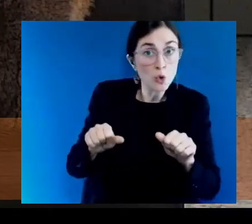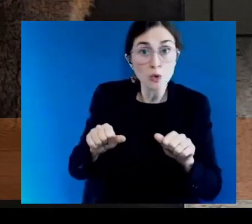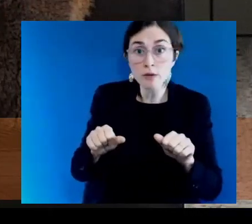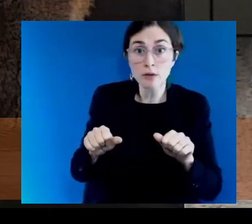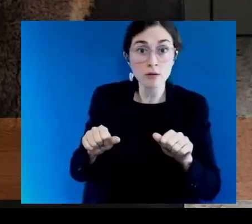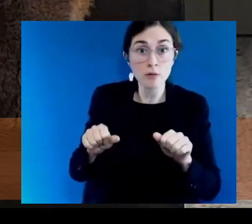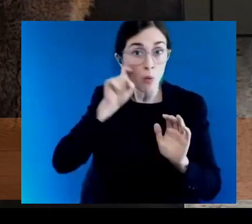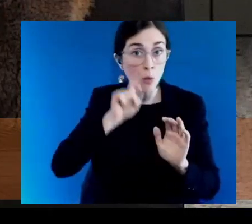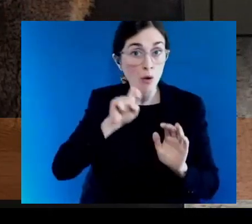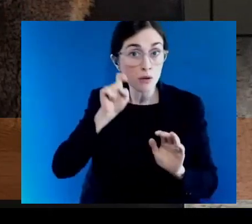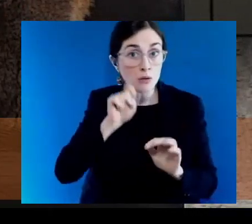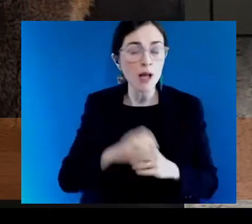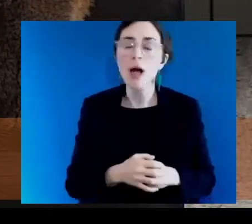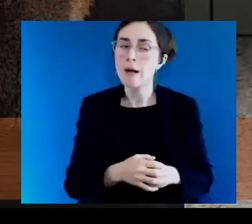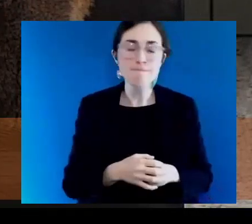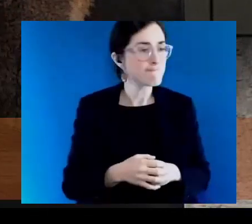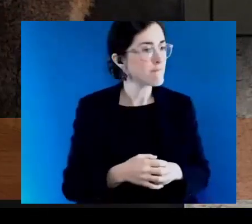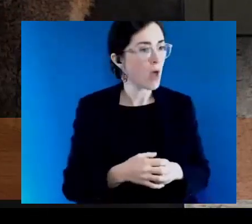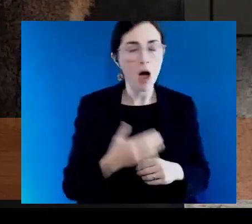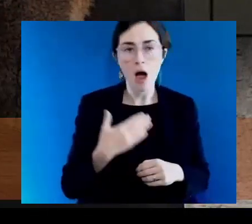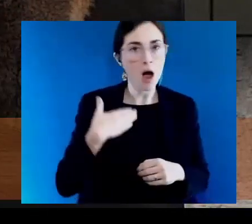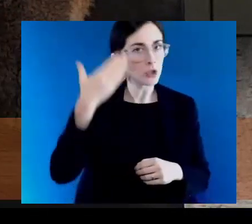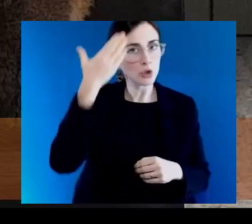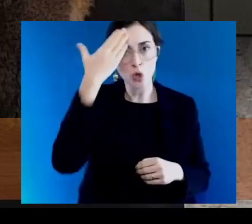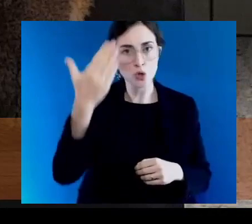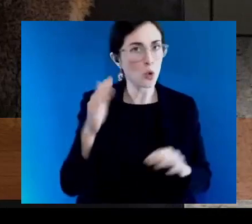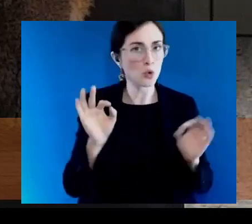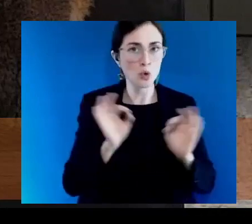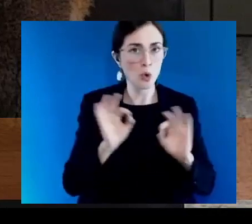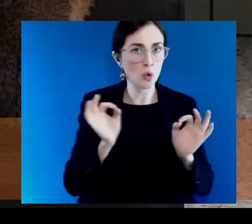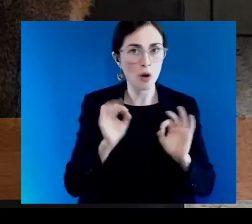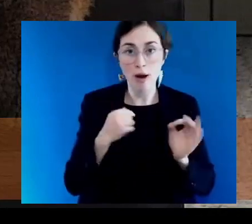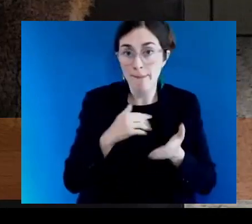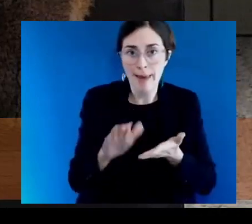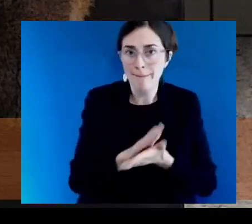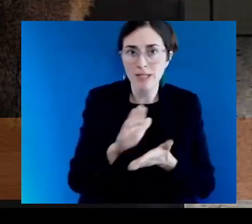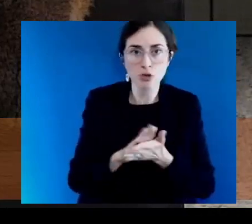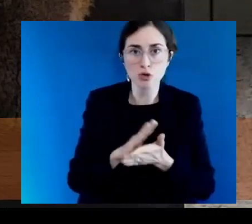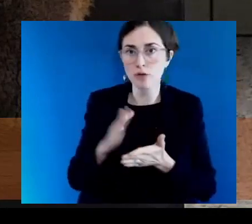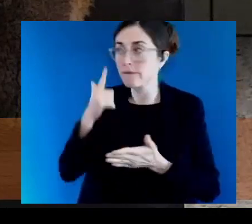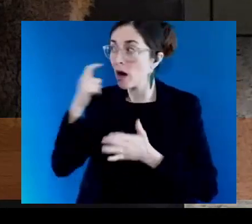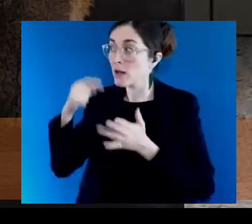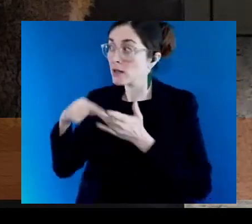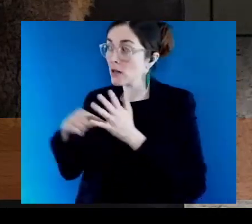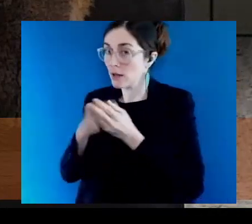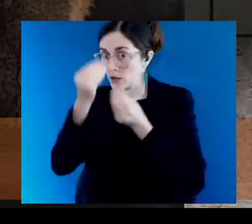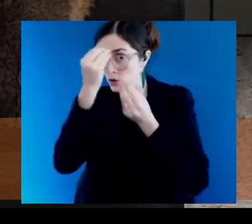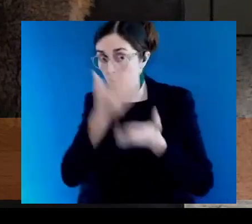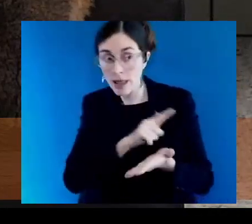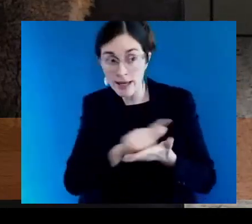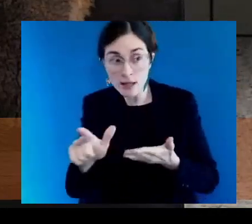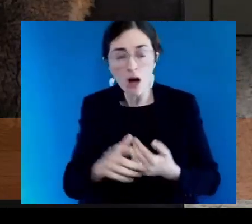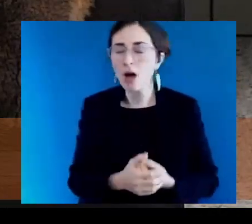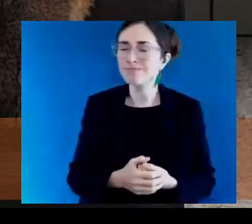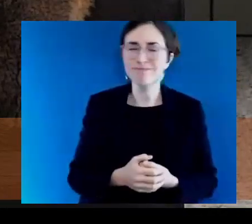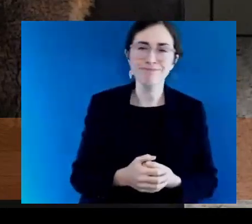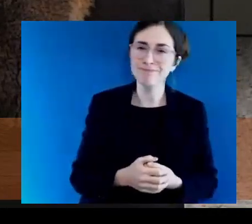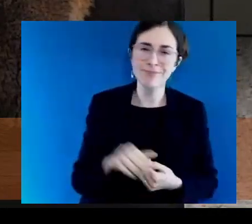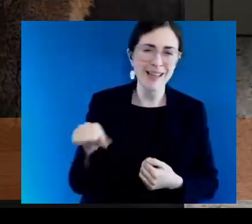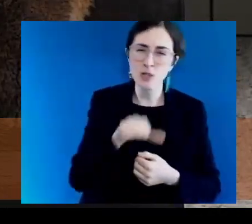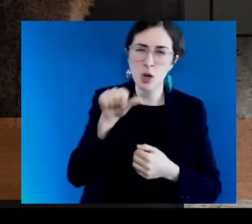water? Look, no, I'm not aware of that, but happy to find that information if needed. That's okay. We'll come back to that with the Water